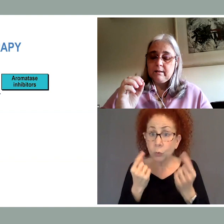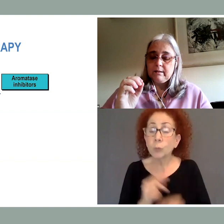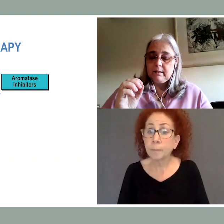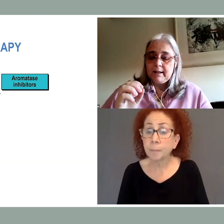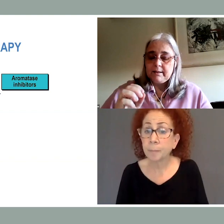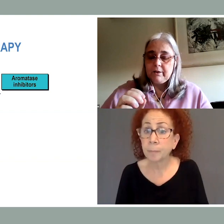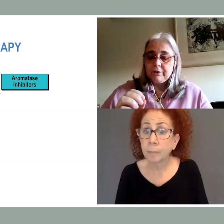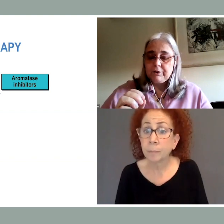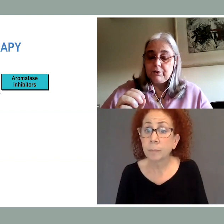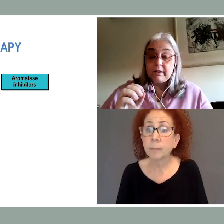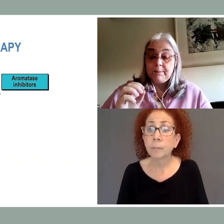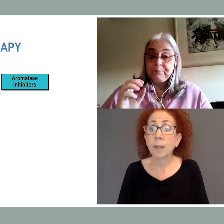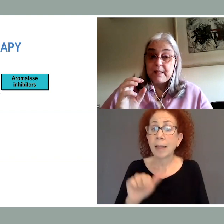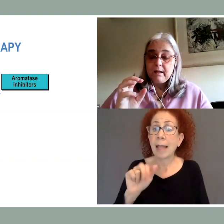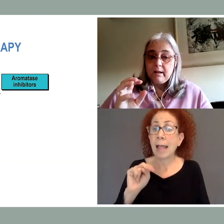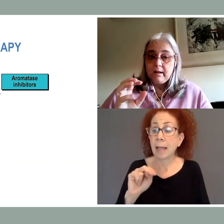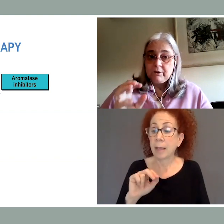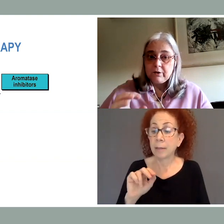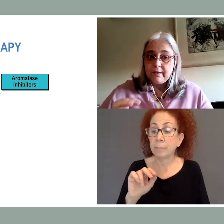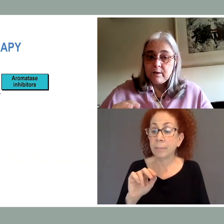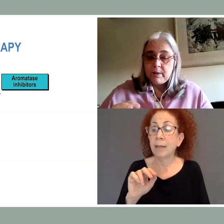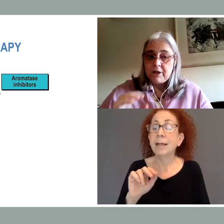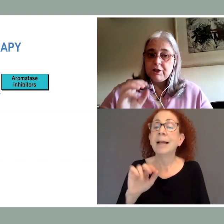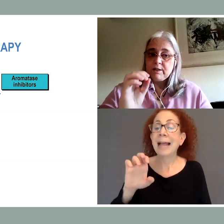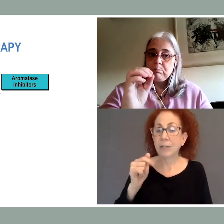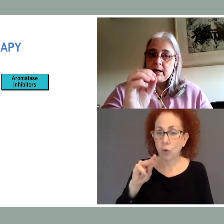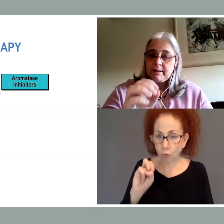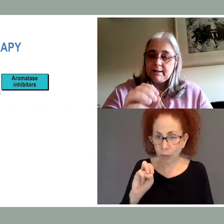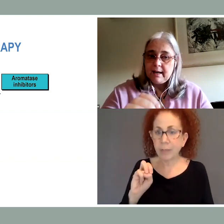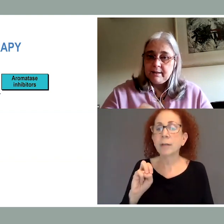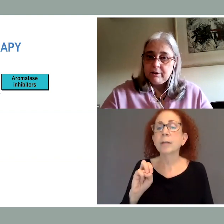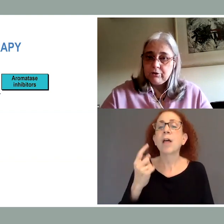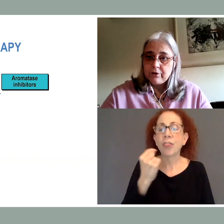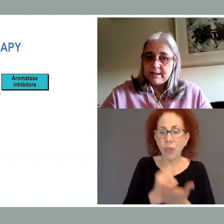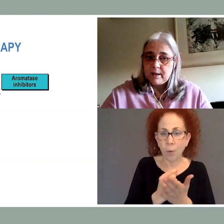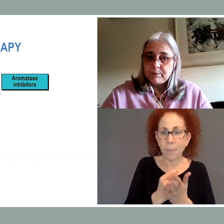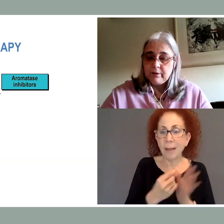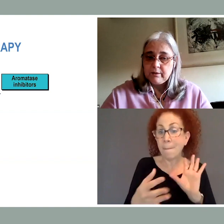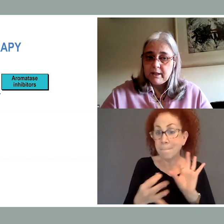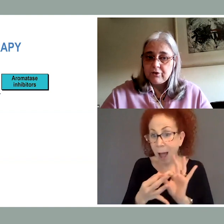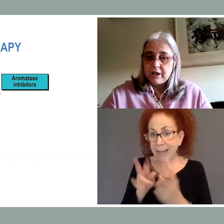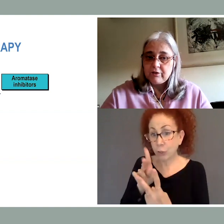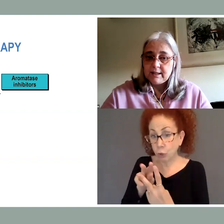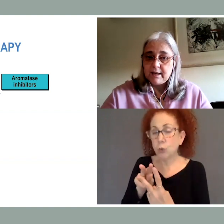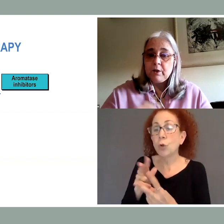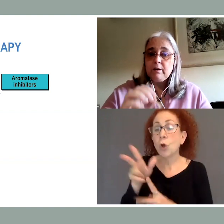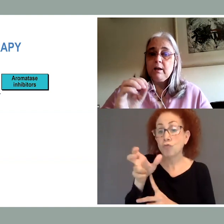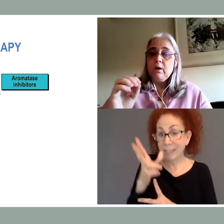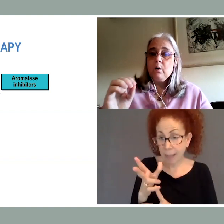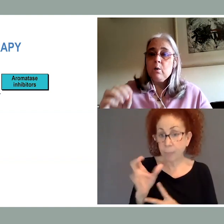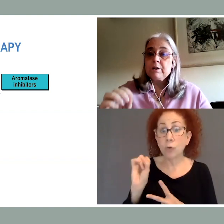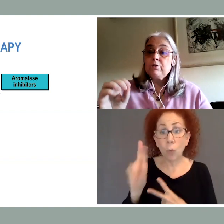the the endocrine therapy agents bind either to the receptor, the estrogen